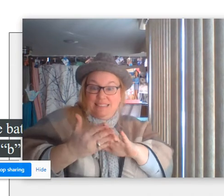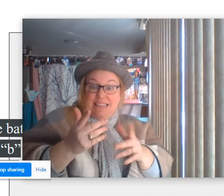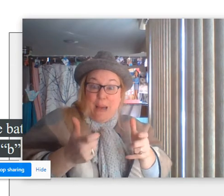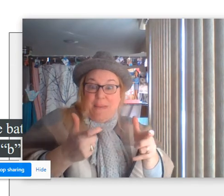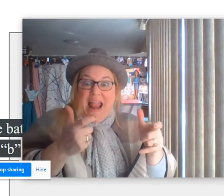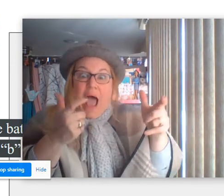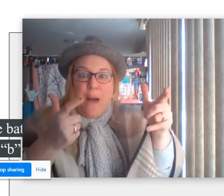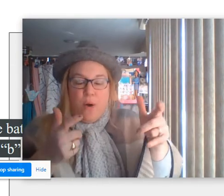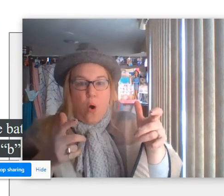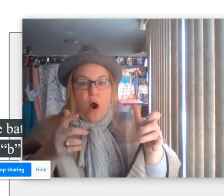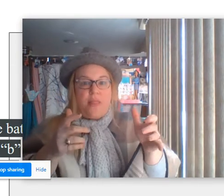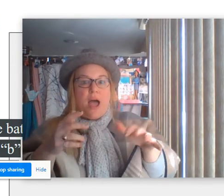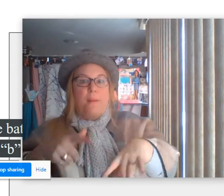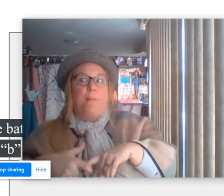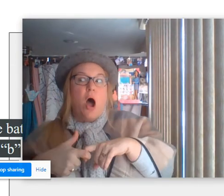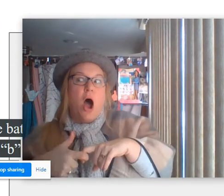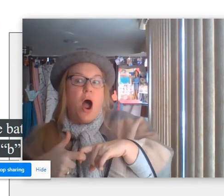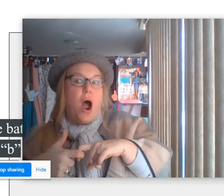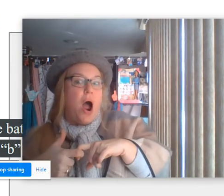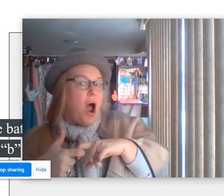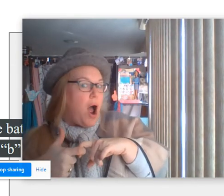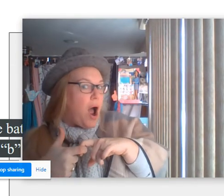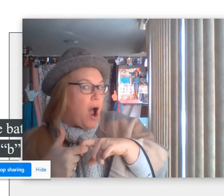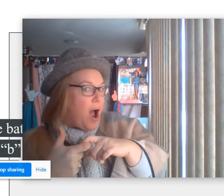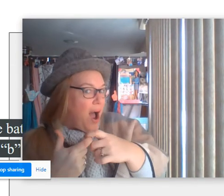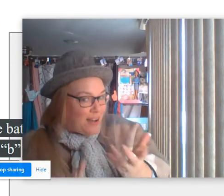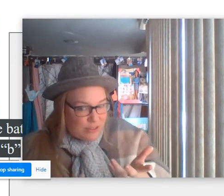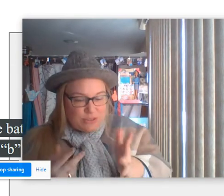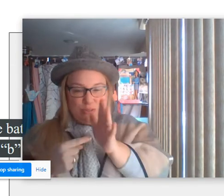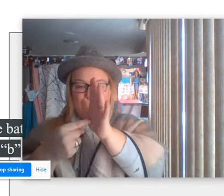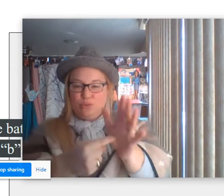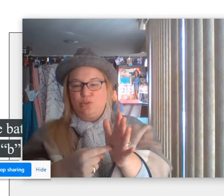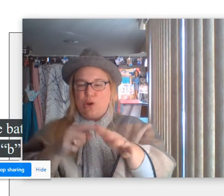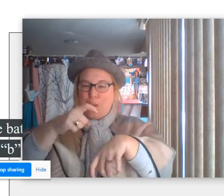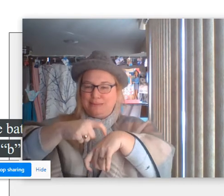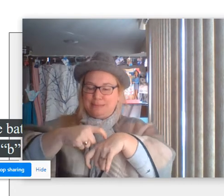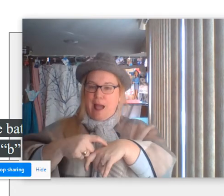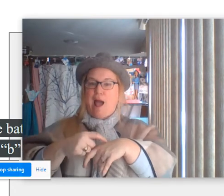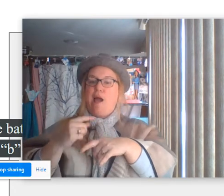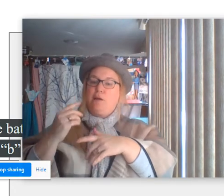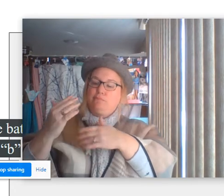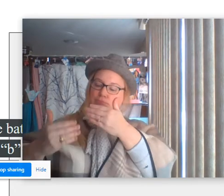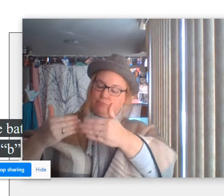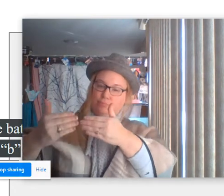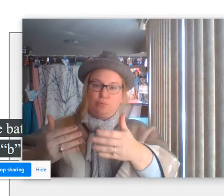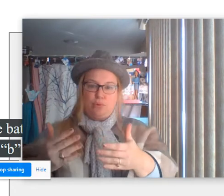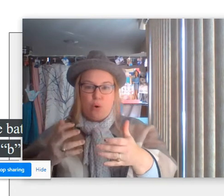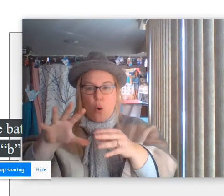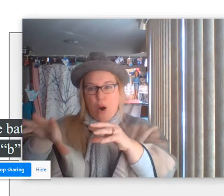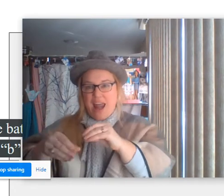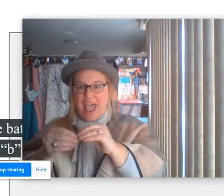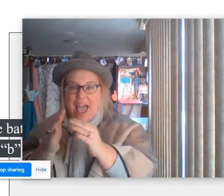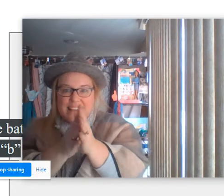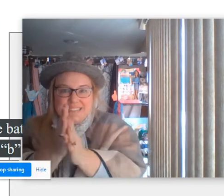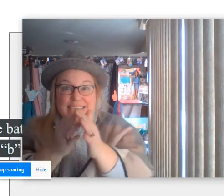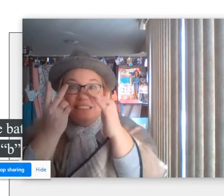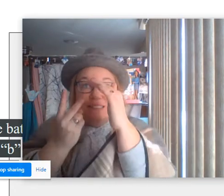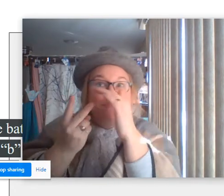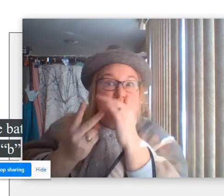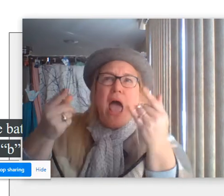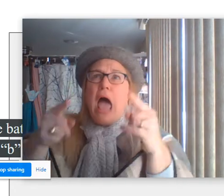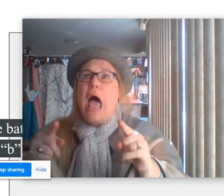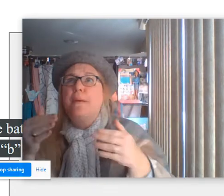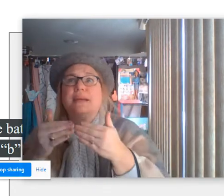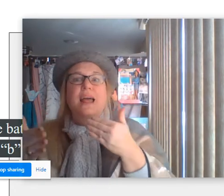pauses, right? To show time tense and time passing, and also to add suspense to your ABC stories. Okay,